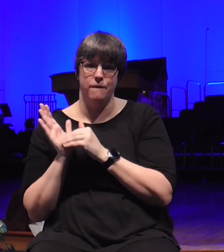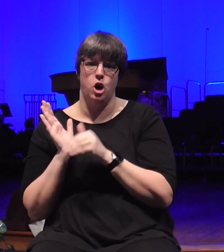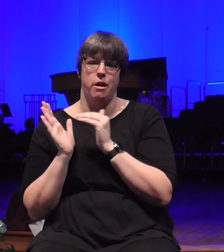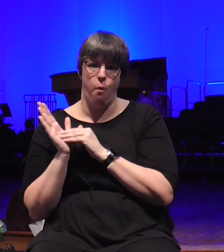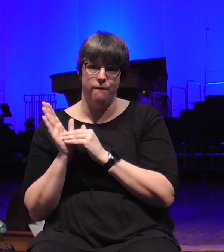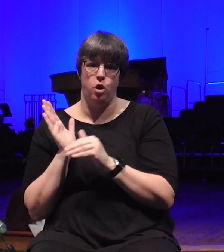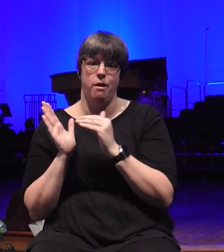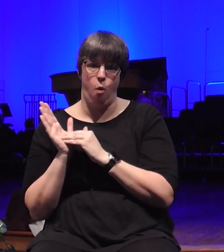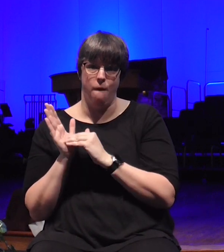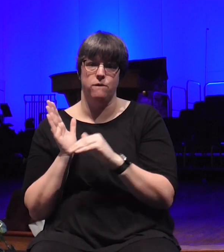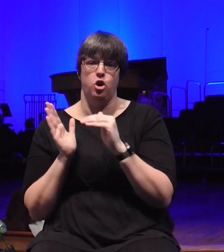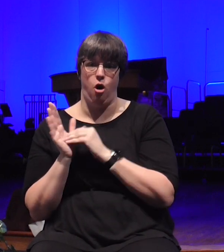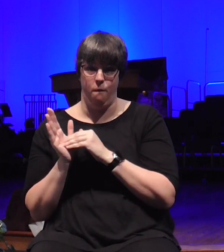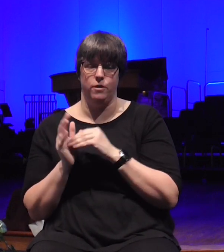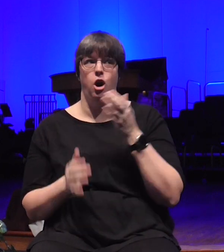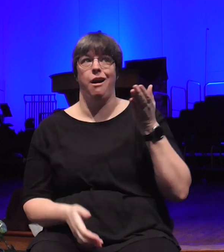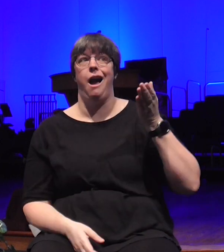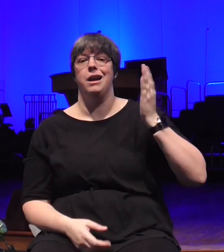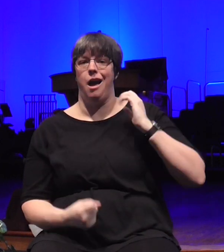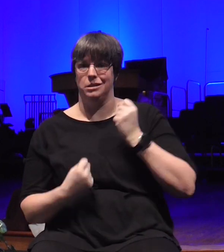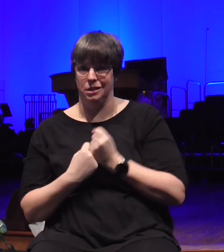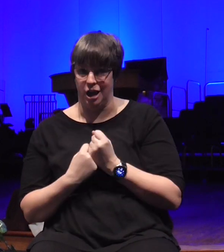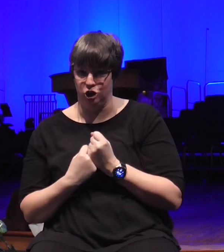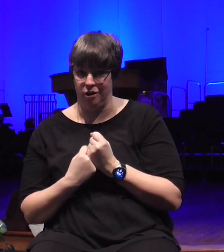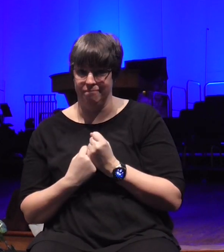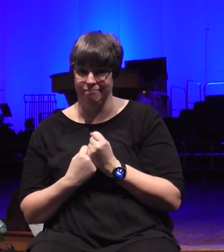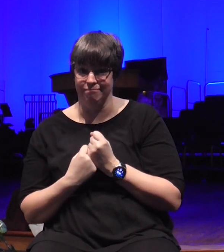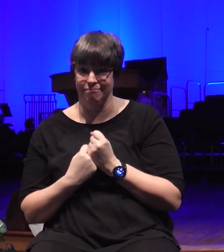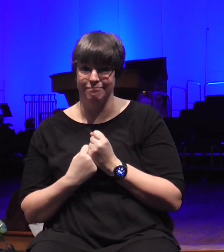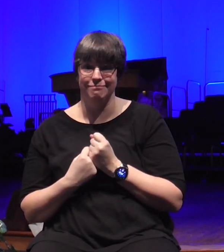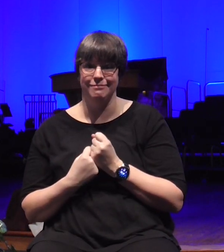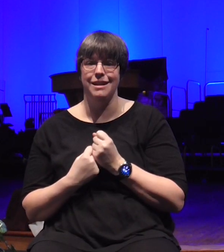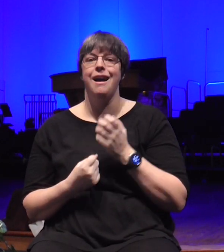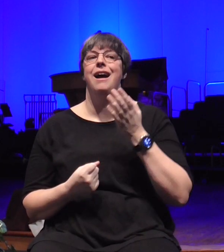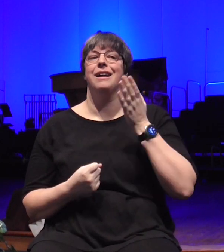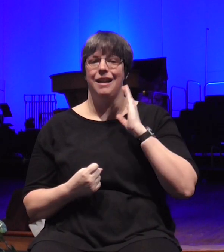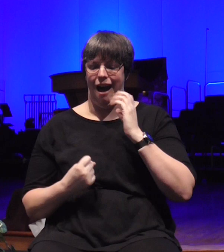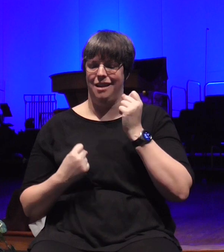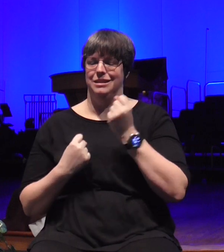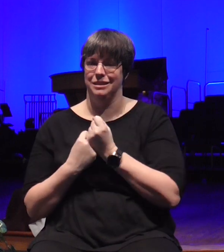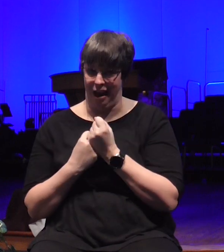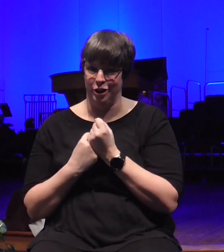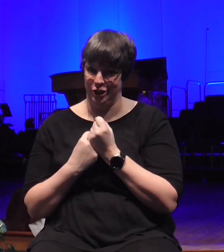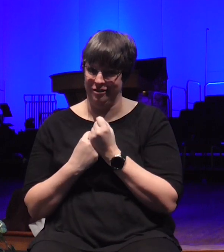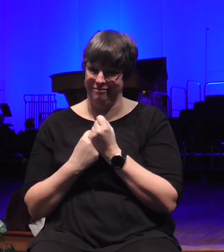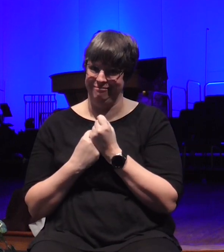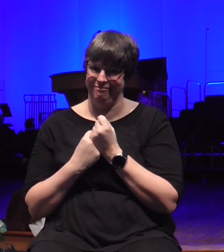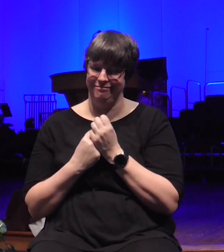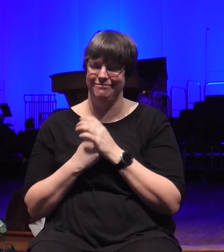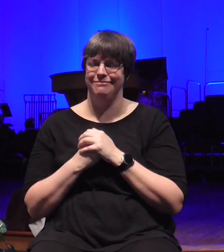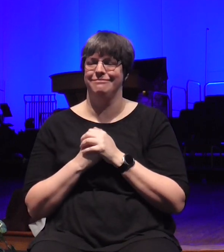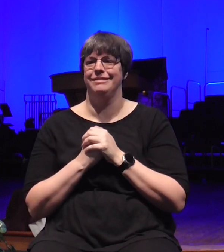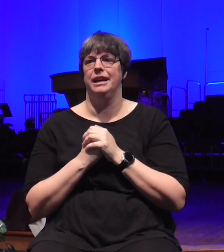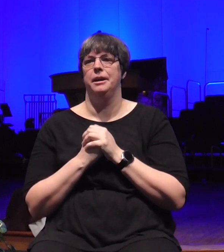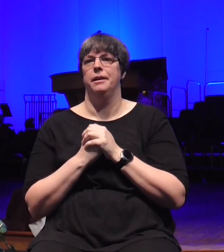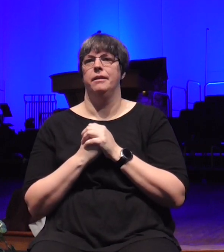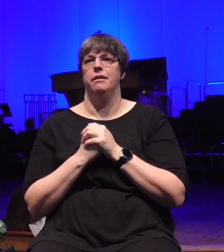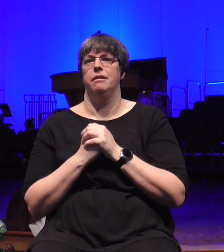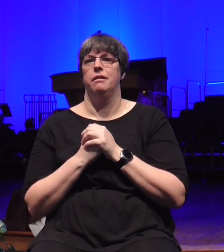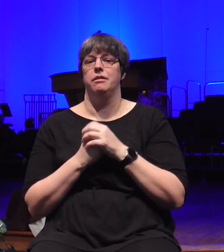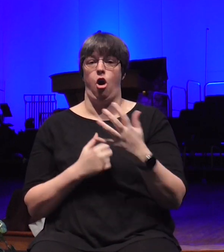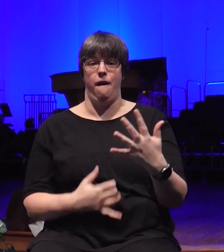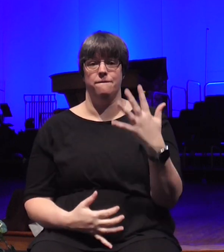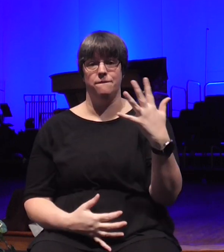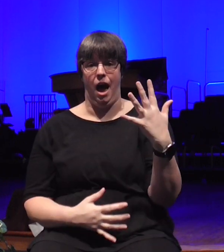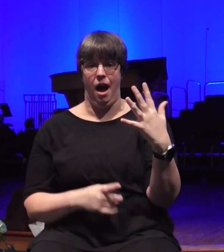him. God's gotcha. Little Nico, God's gotcha. There are 5